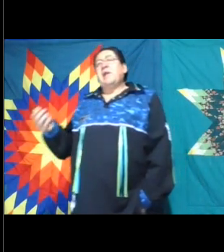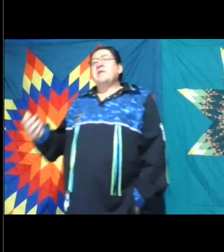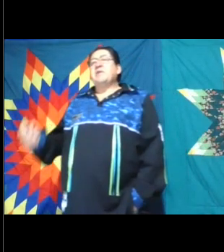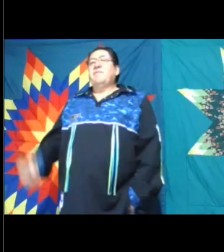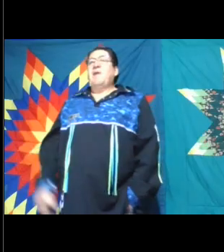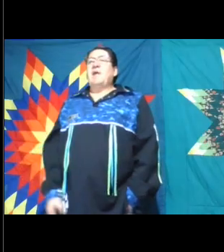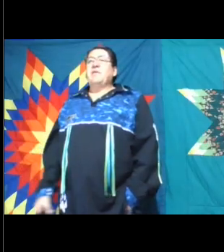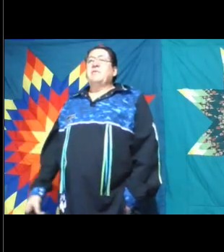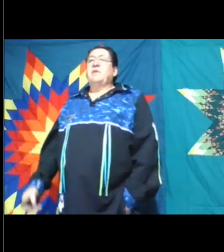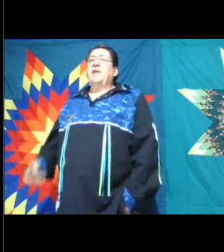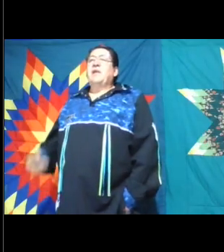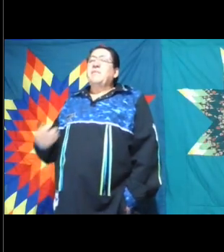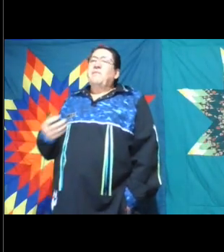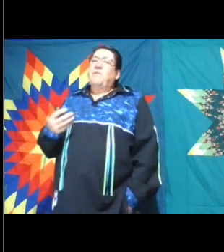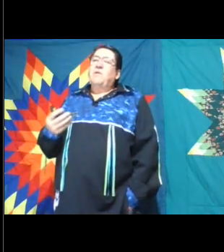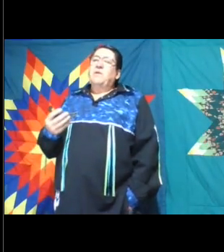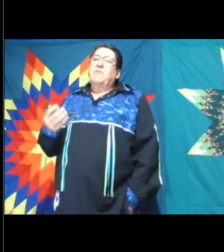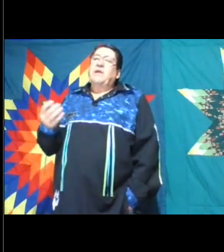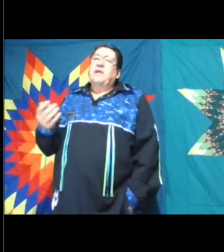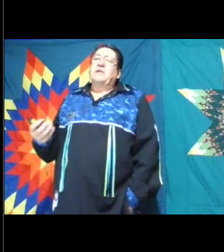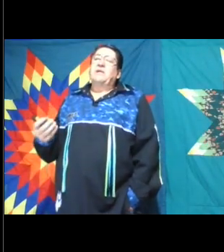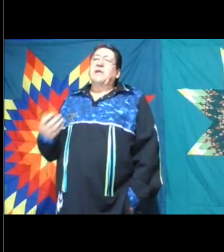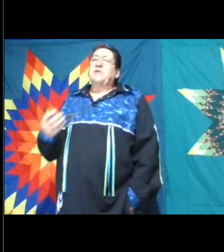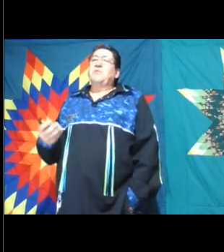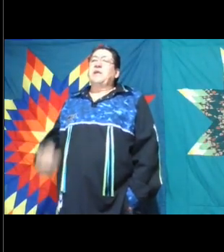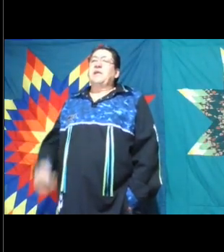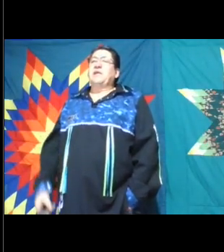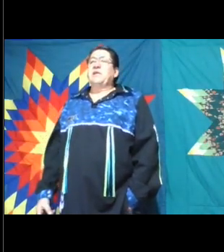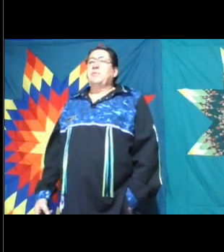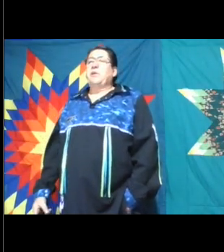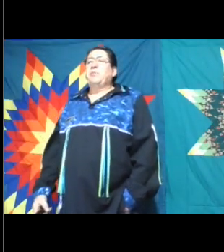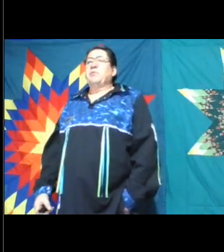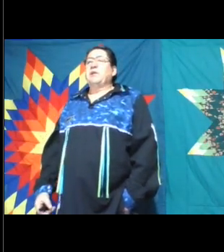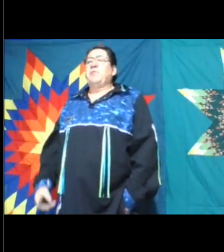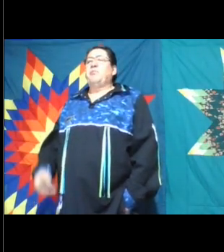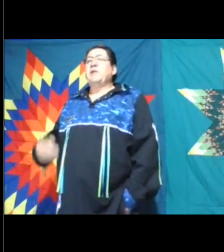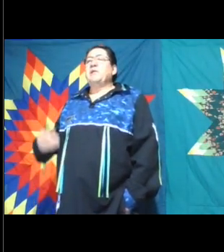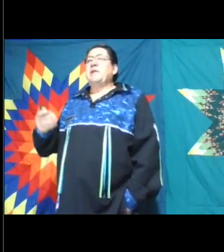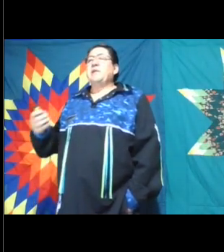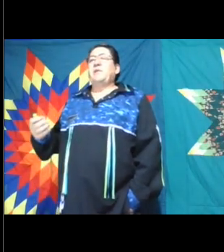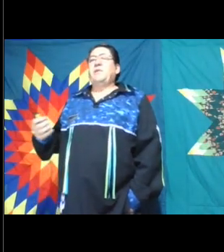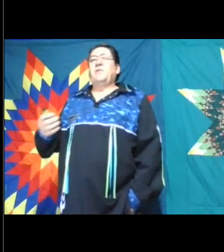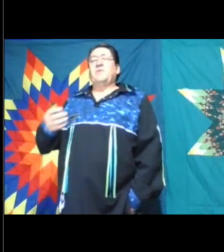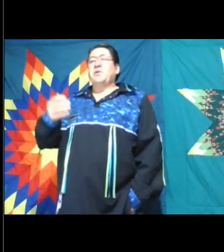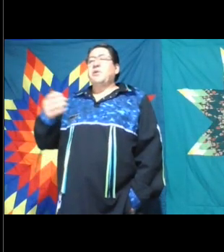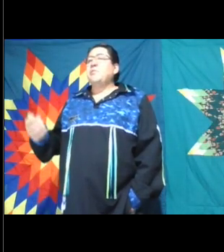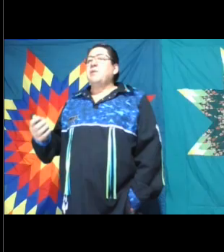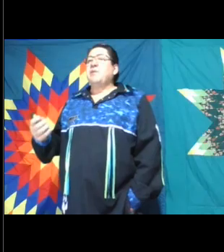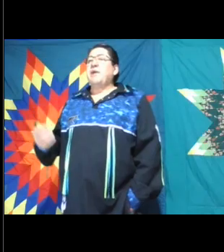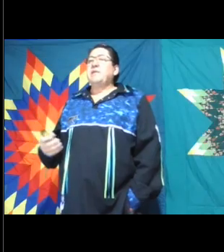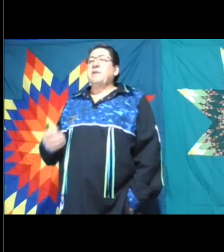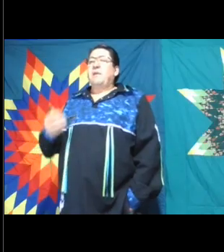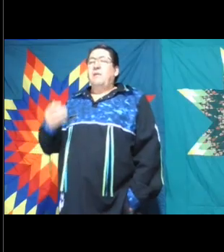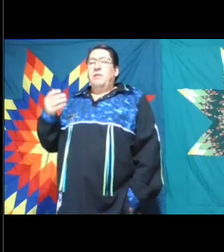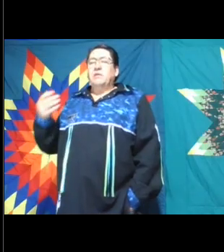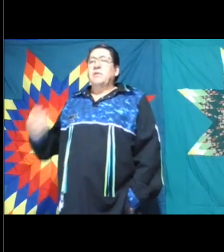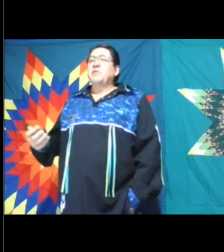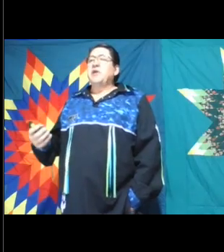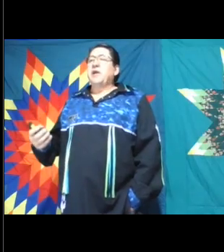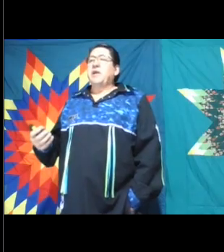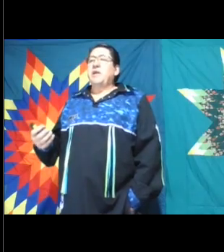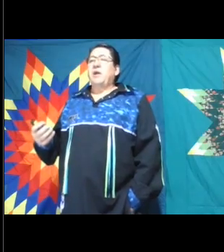economy, national values, and then of course reconciliation with Indigenous peoples. And it brings it into those human rights,